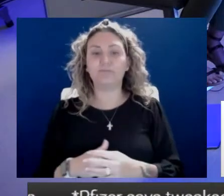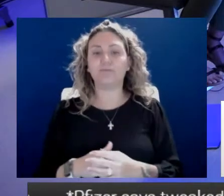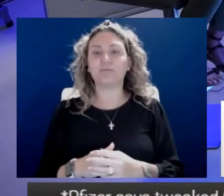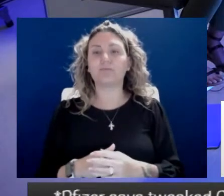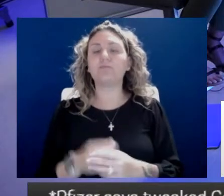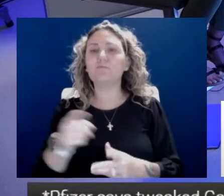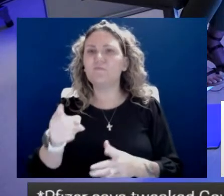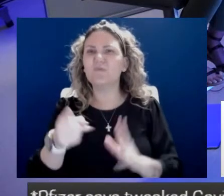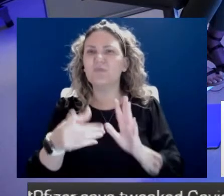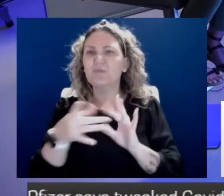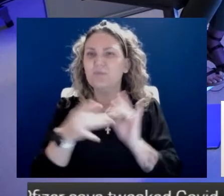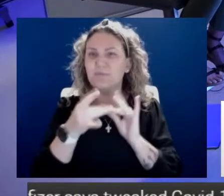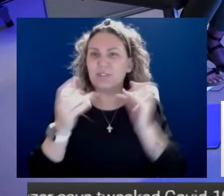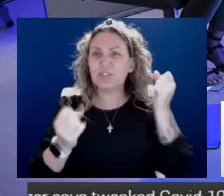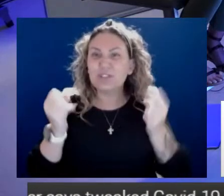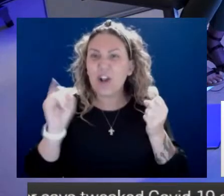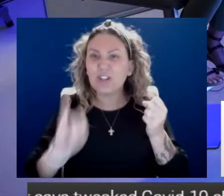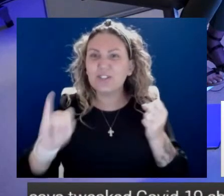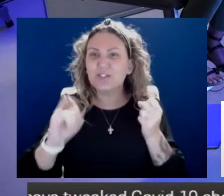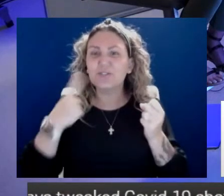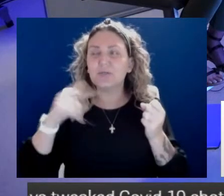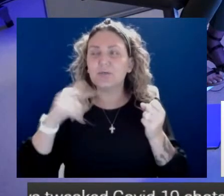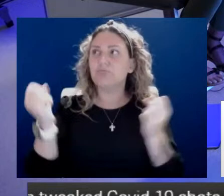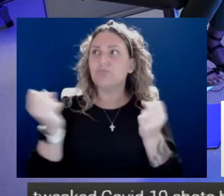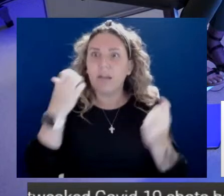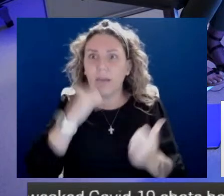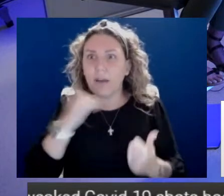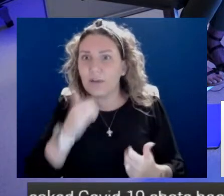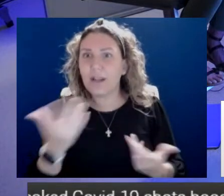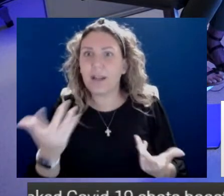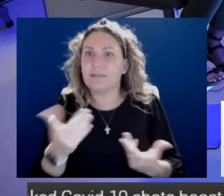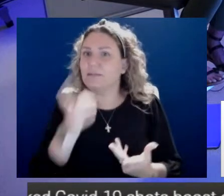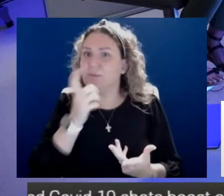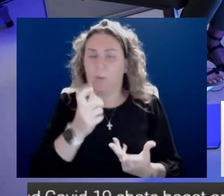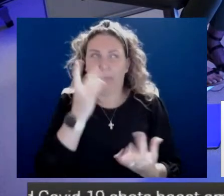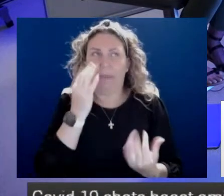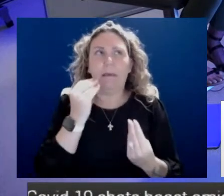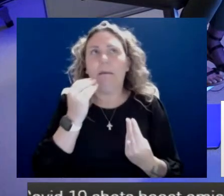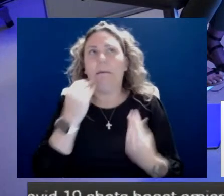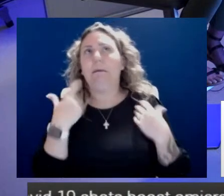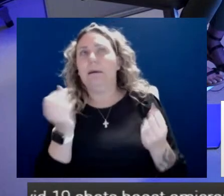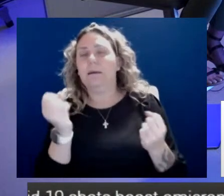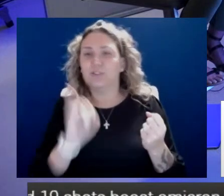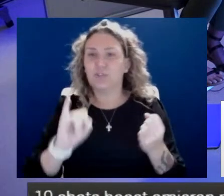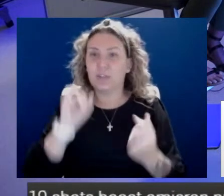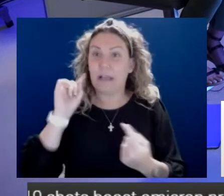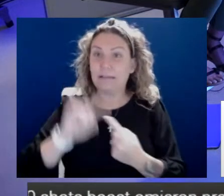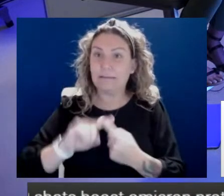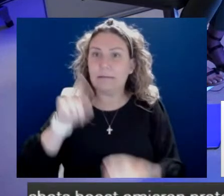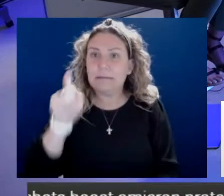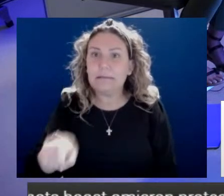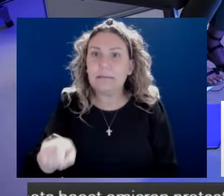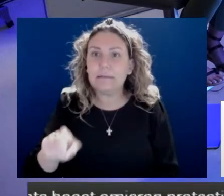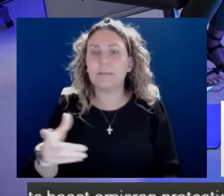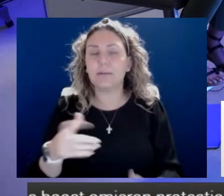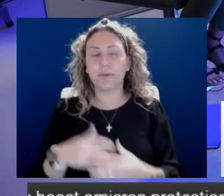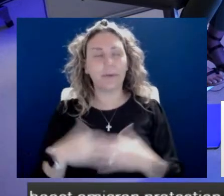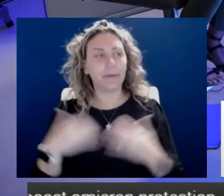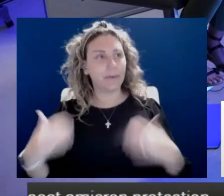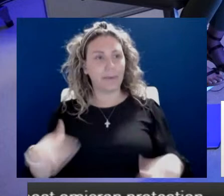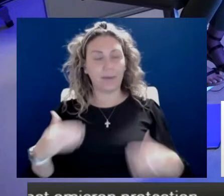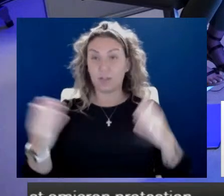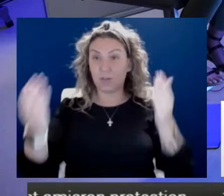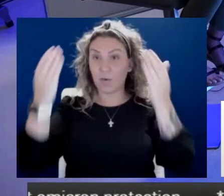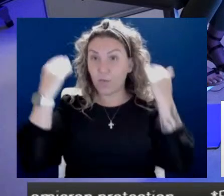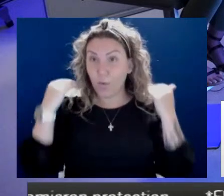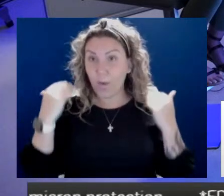something of course we think of because we're behind the wheel every single day, and you don't think of health insurance until you need it. And so it just seems like so overwhelming, almost